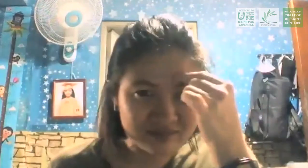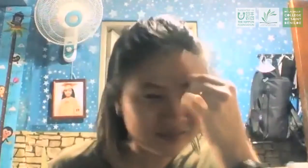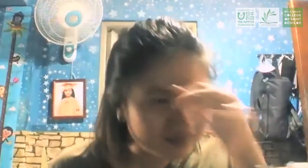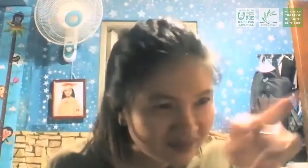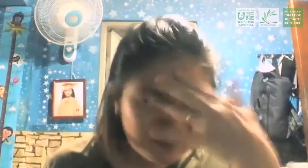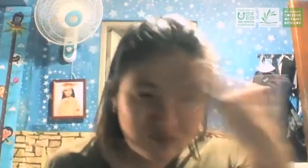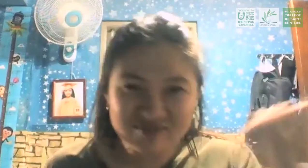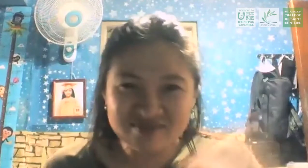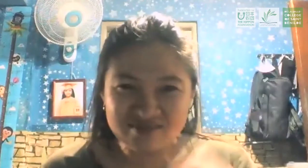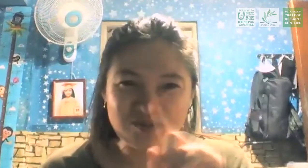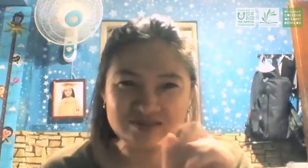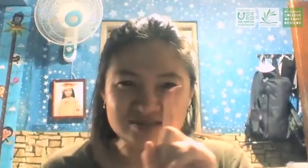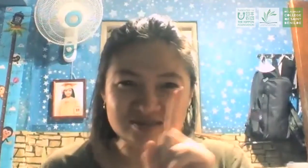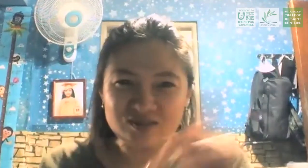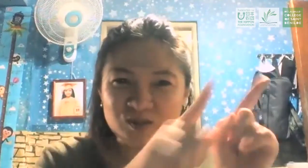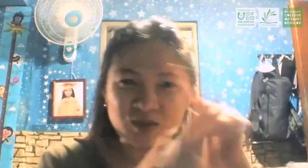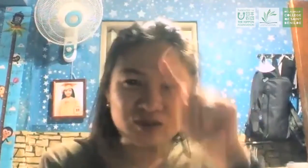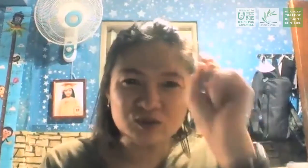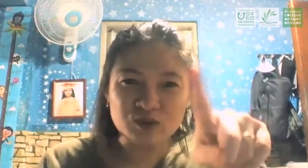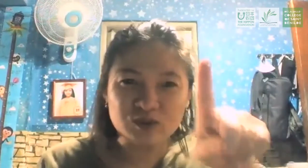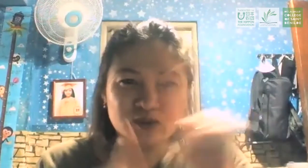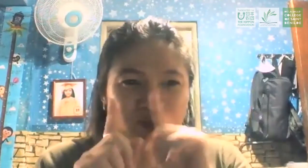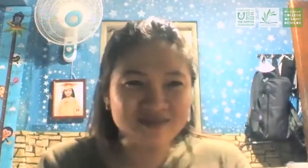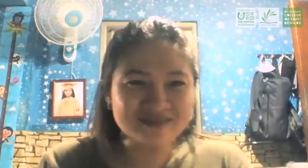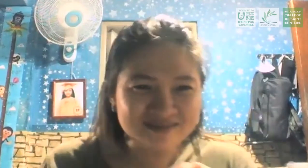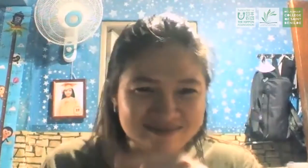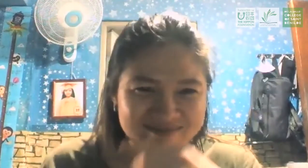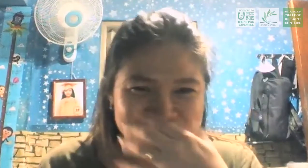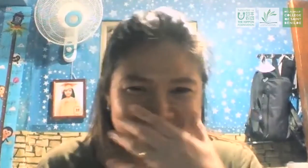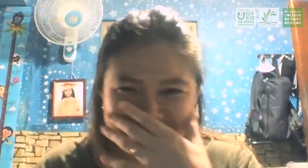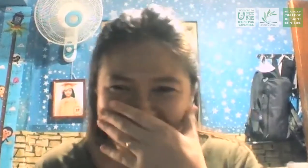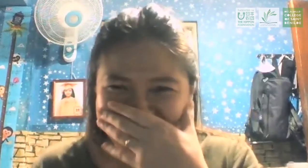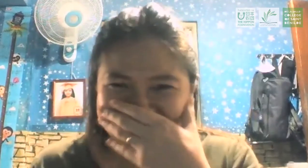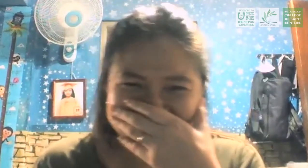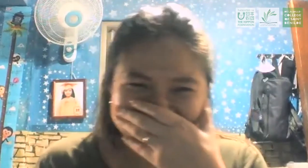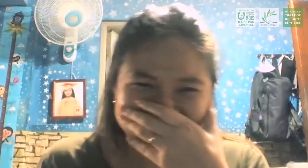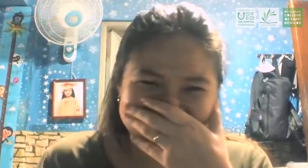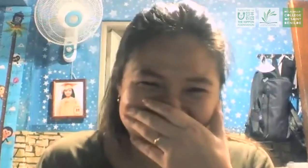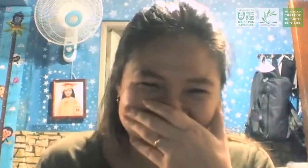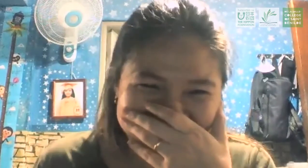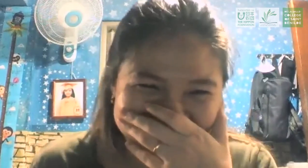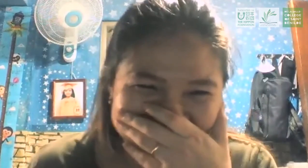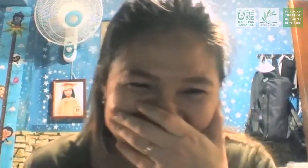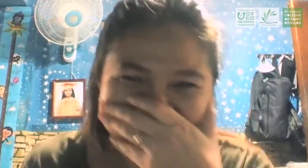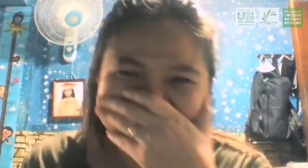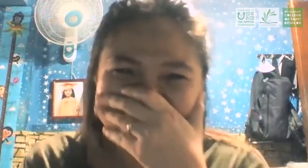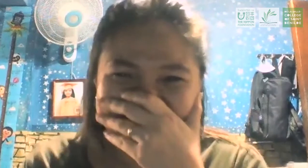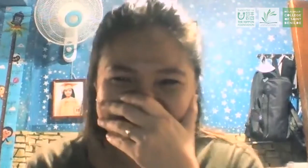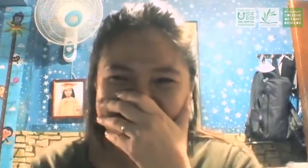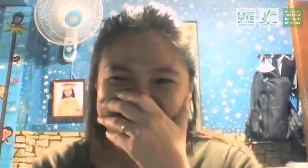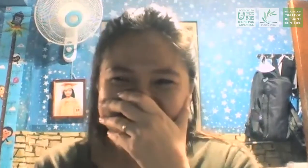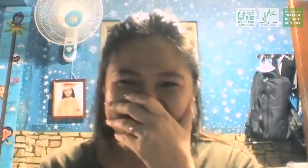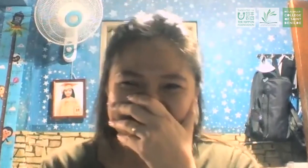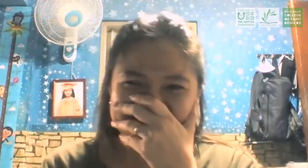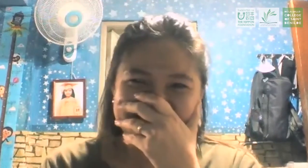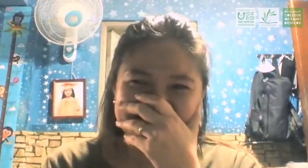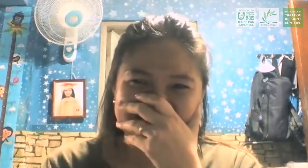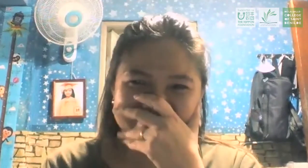So I was thinking actually that I think about the question and analyzing the